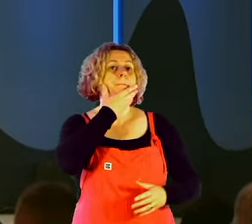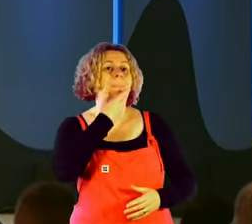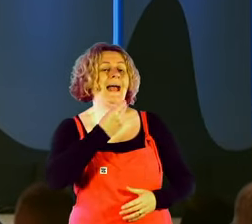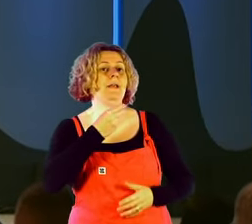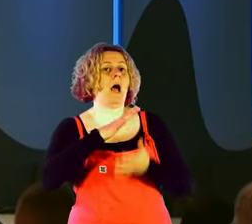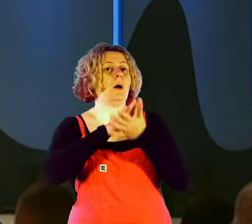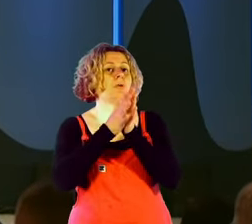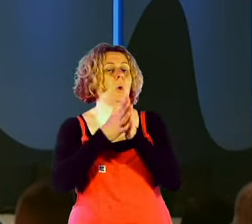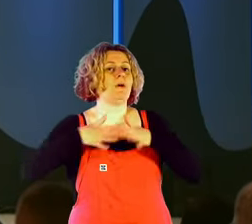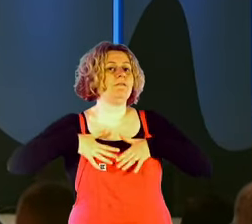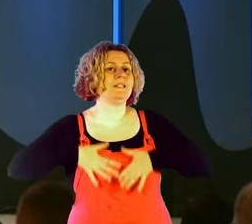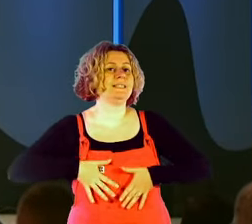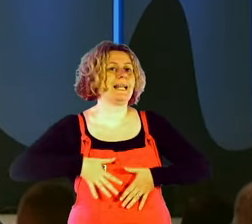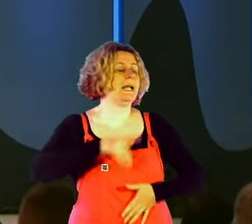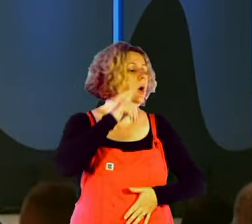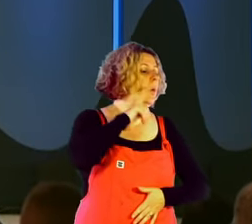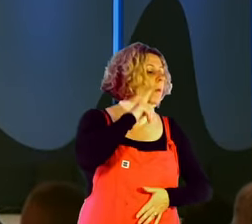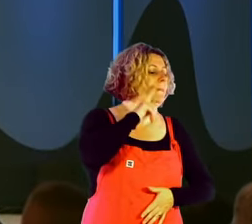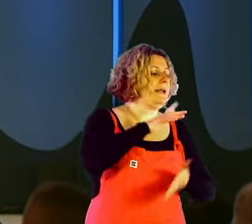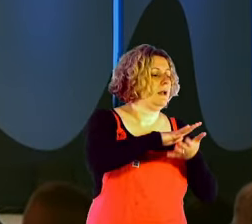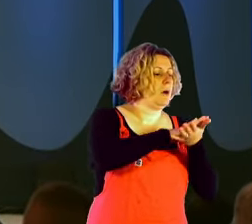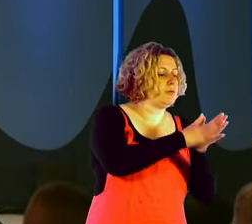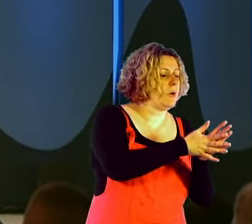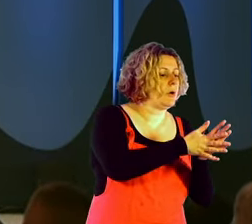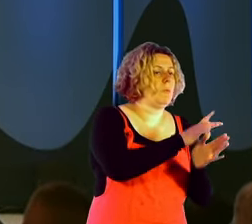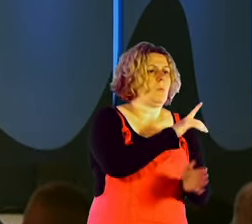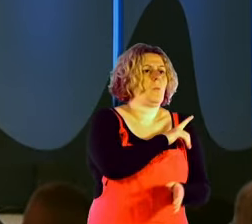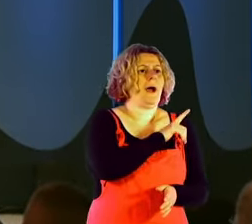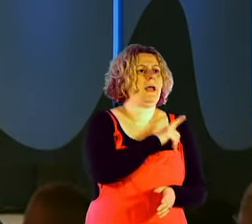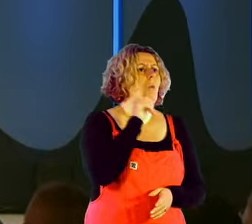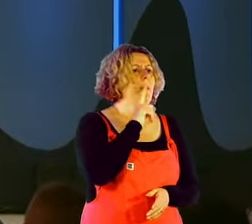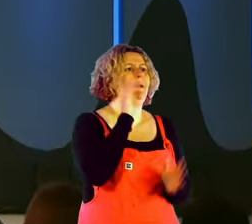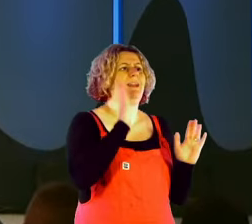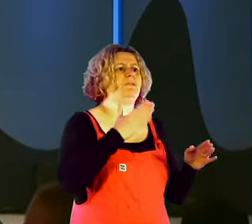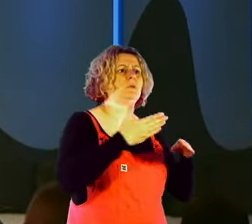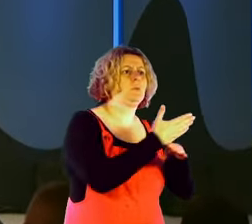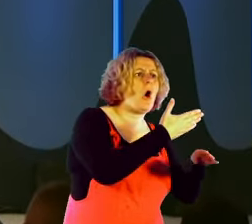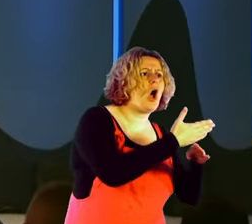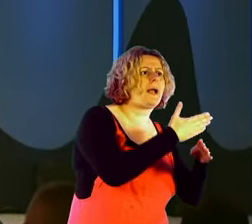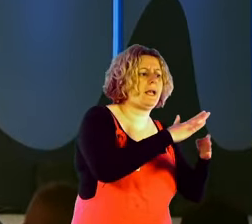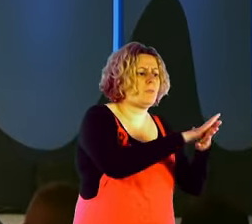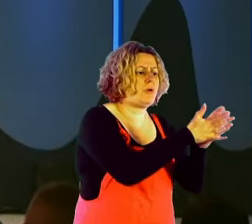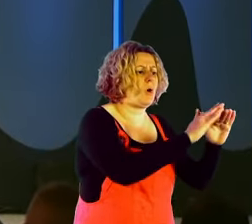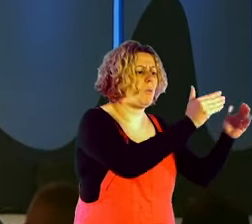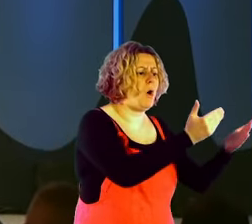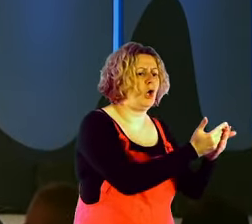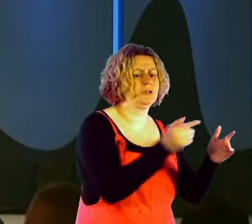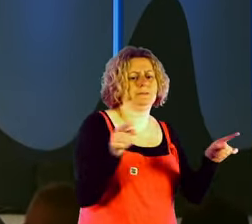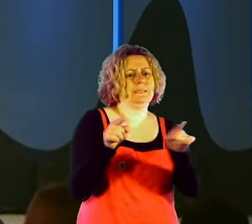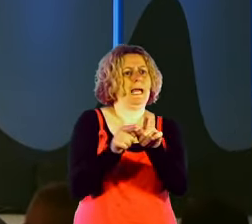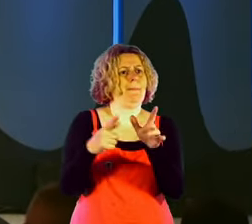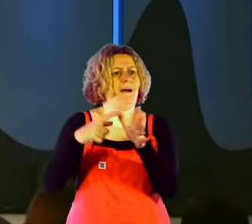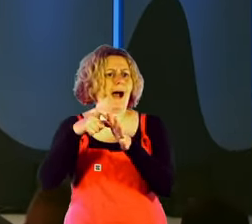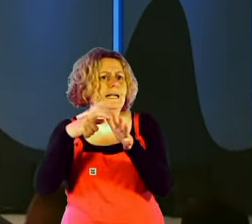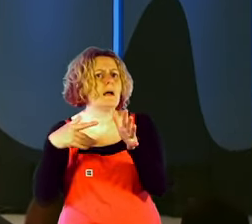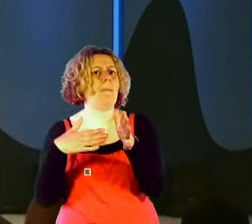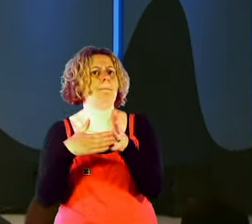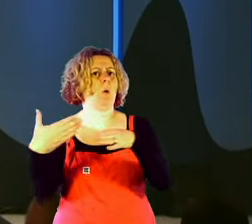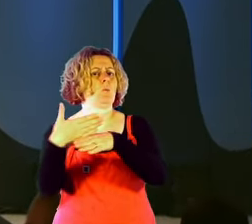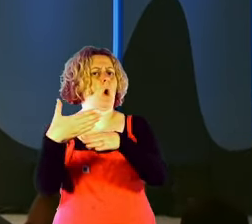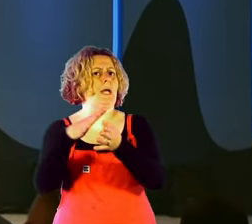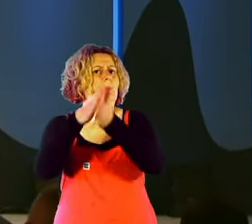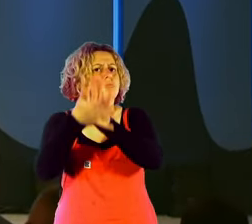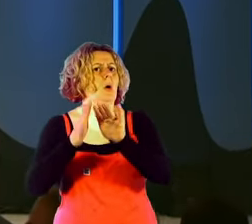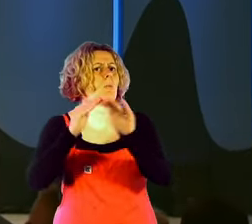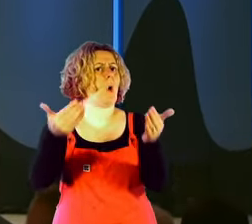Eve, and women still have to work in a broken world as much as Adam did, and so on. I think, and you know, maybe it